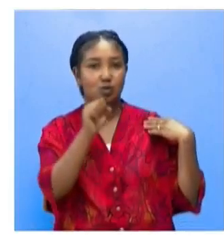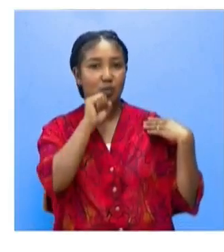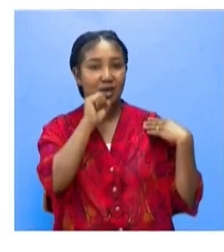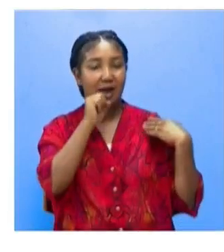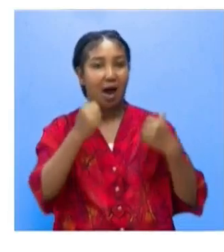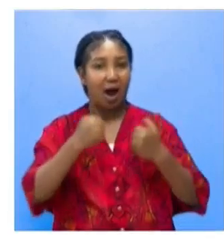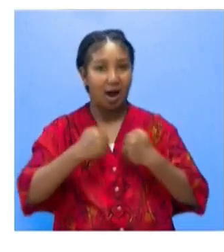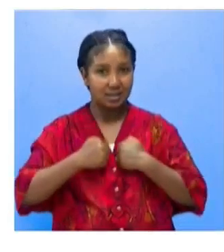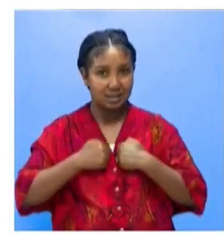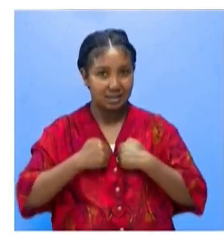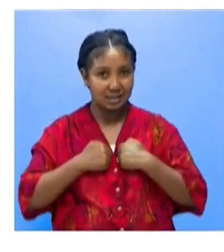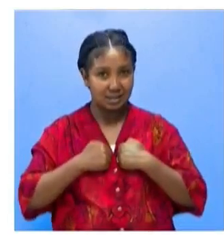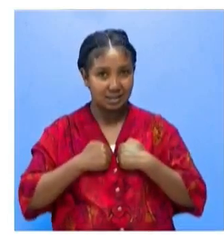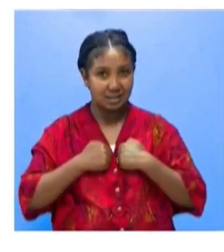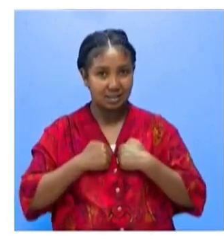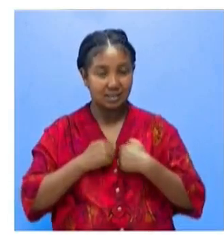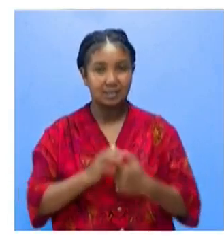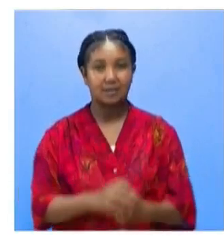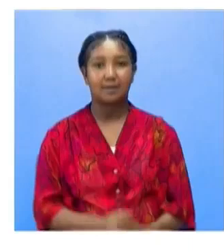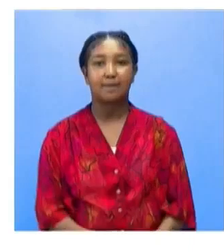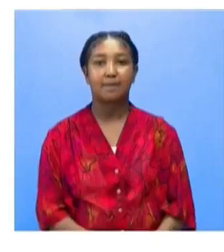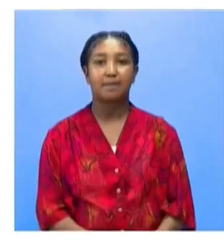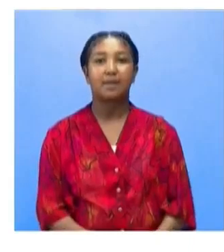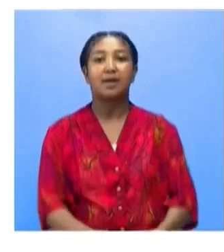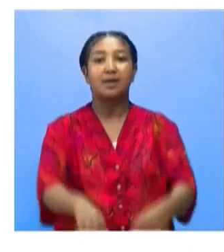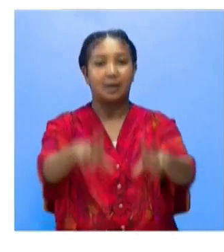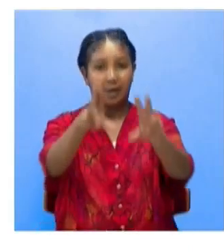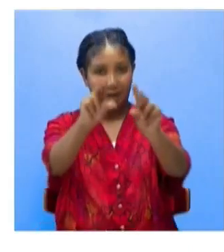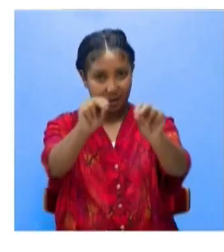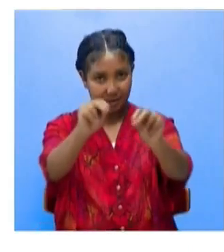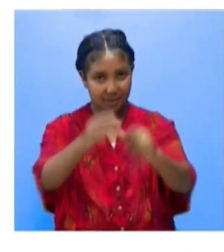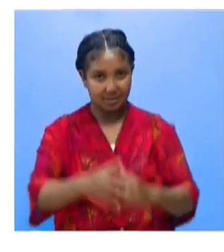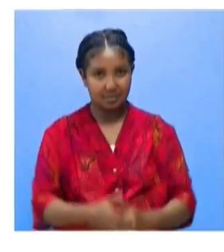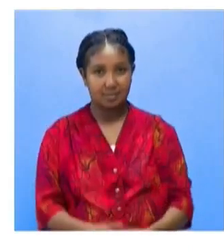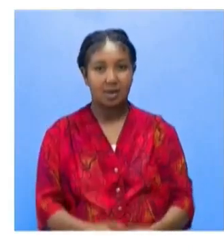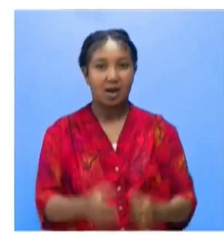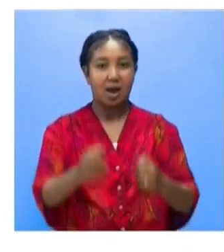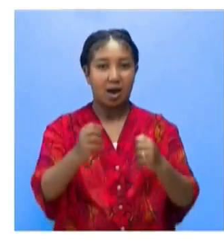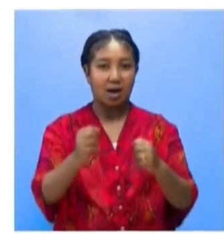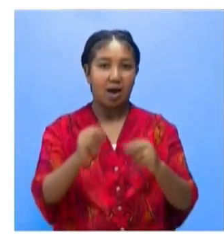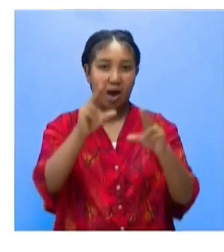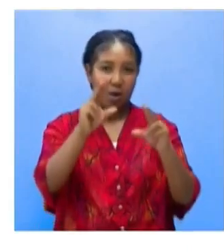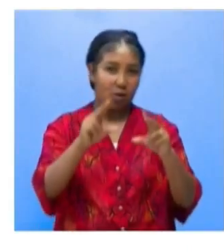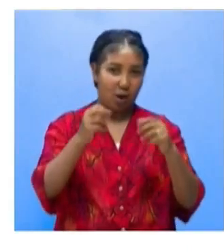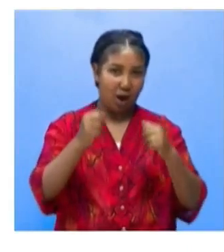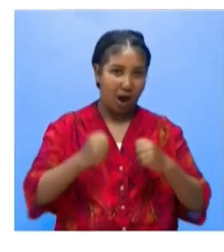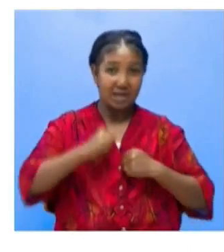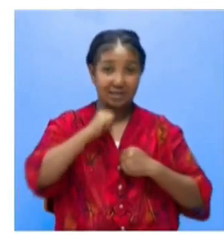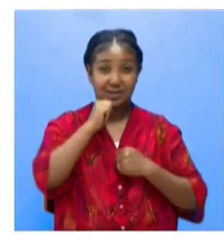has, yes, not, hasn't written